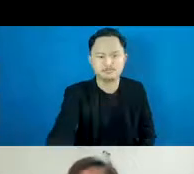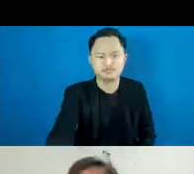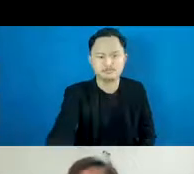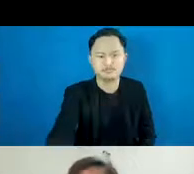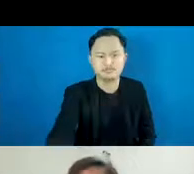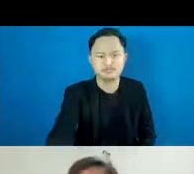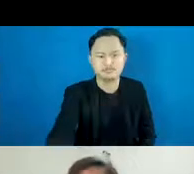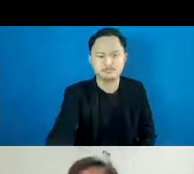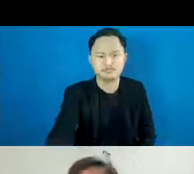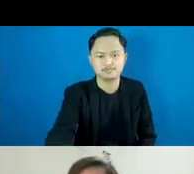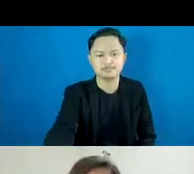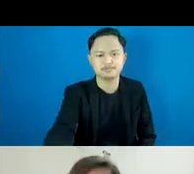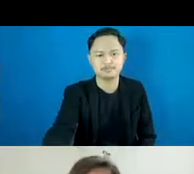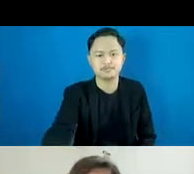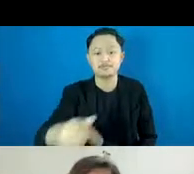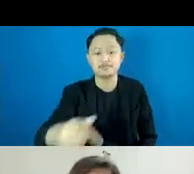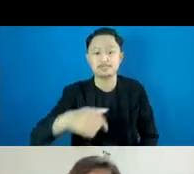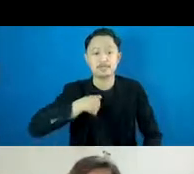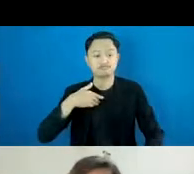go at the slide.